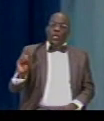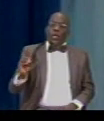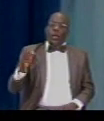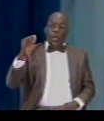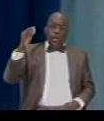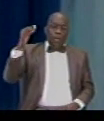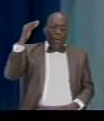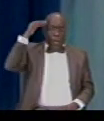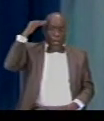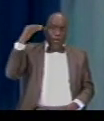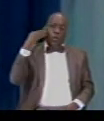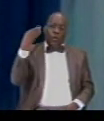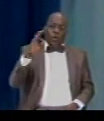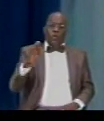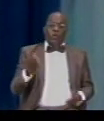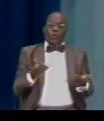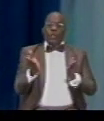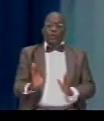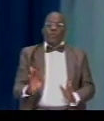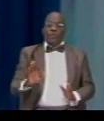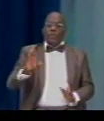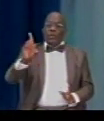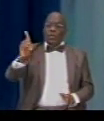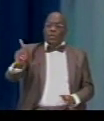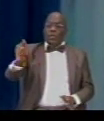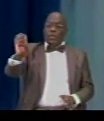Delta State. You are welcome.